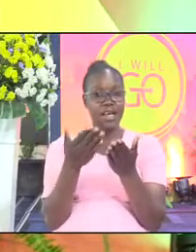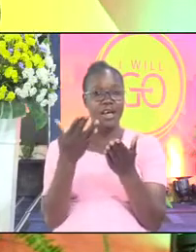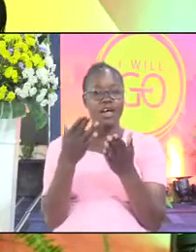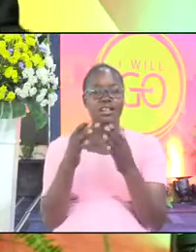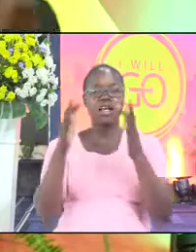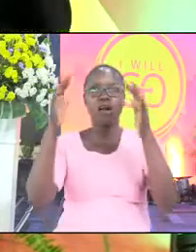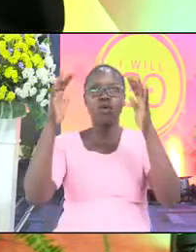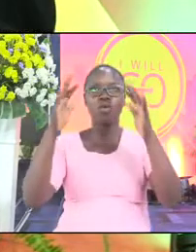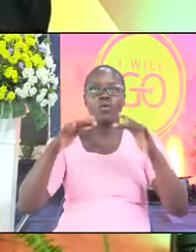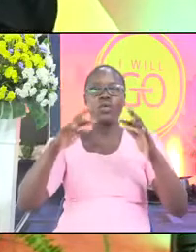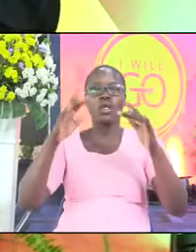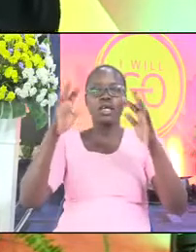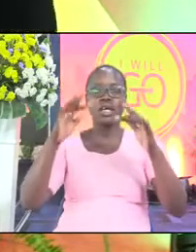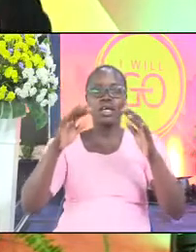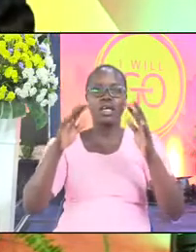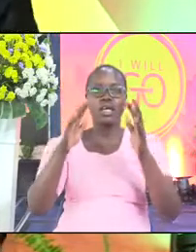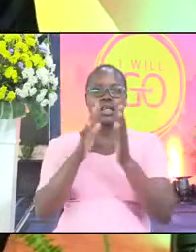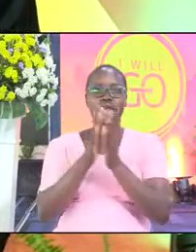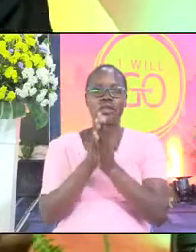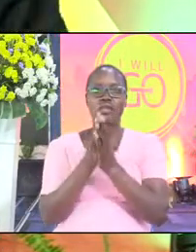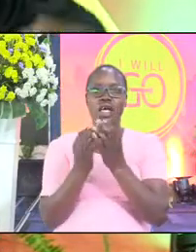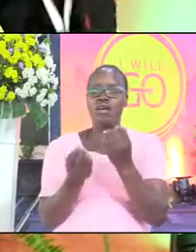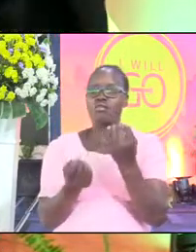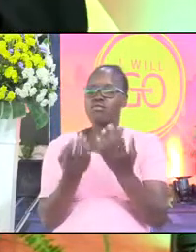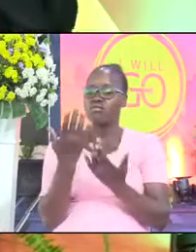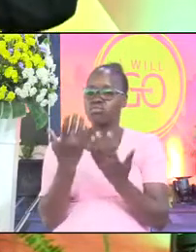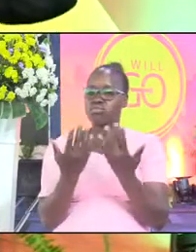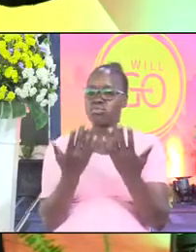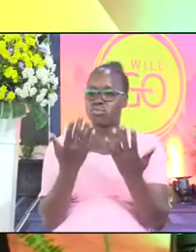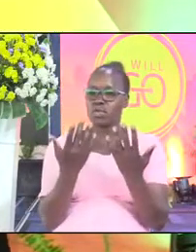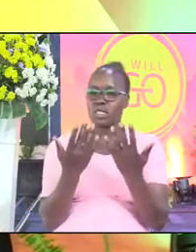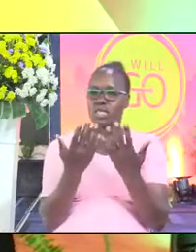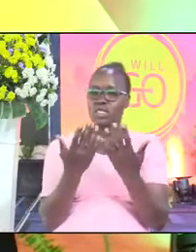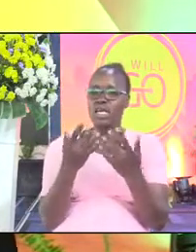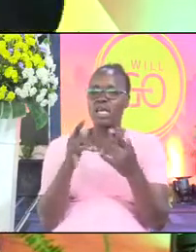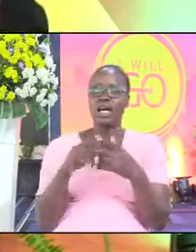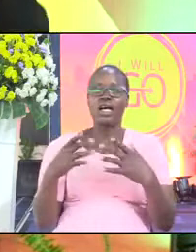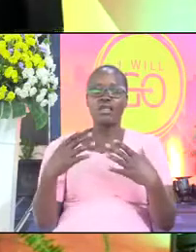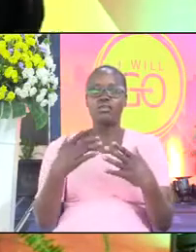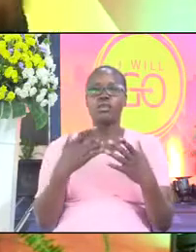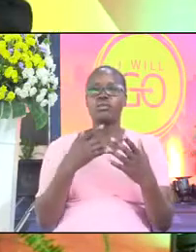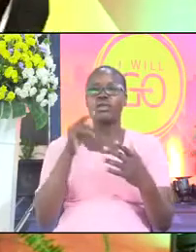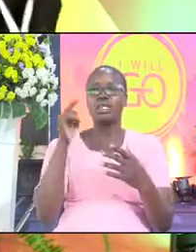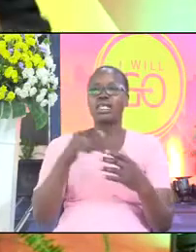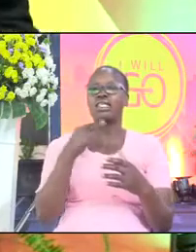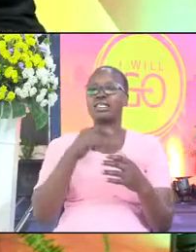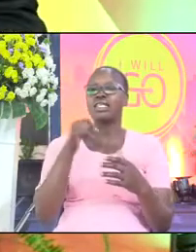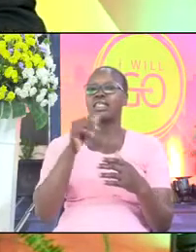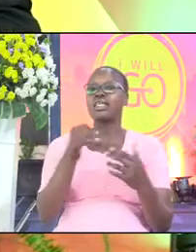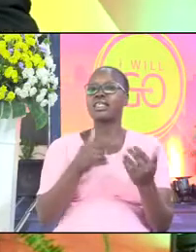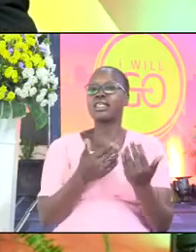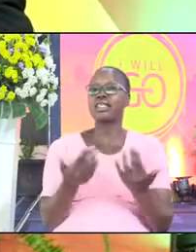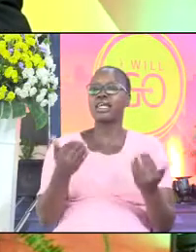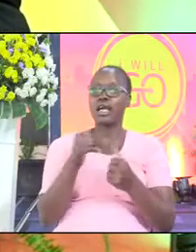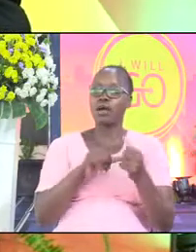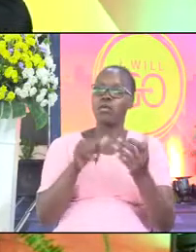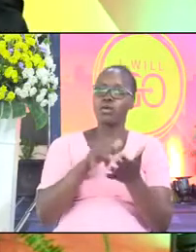of rain would appear on the ground, and he wouldn't, and people can't say anything about